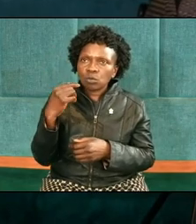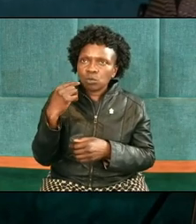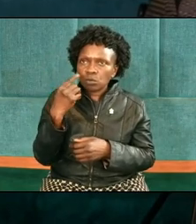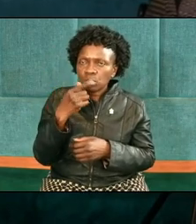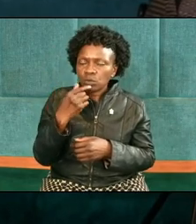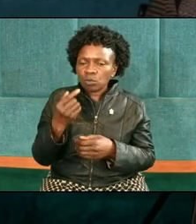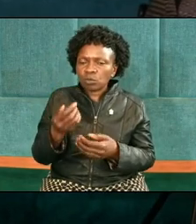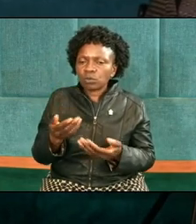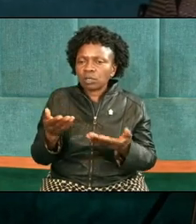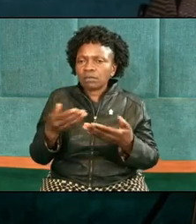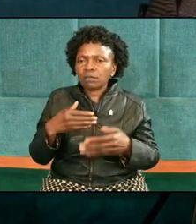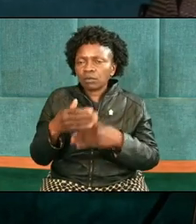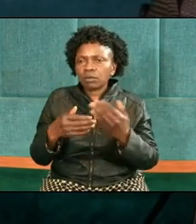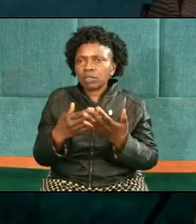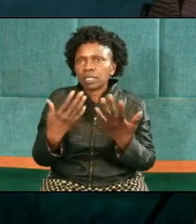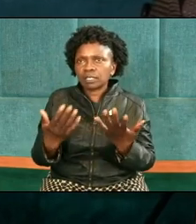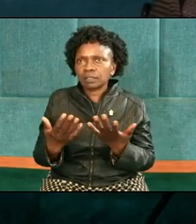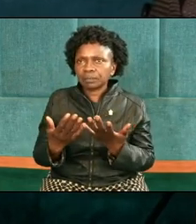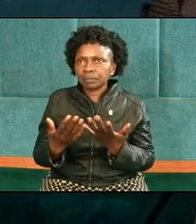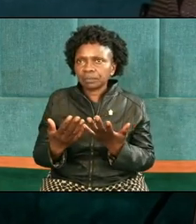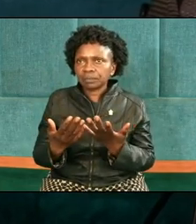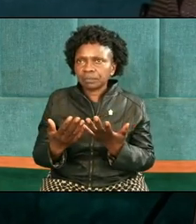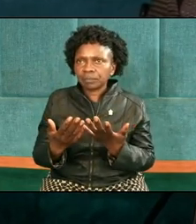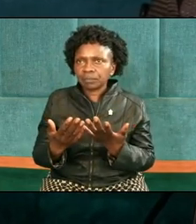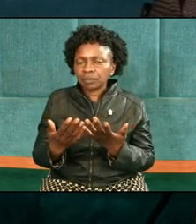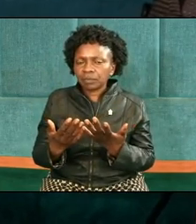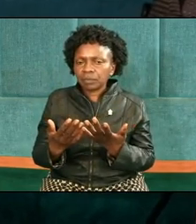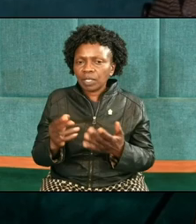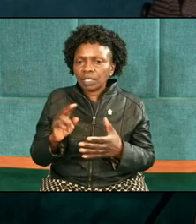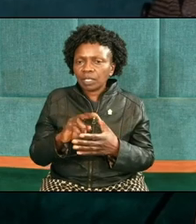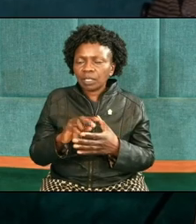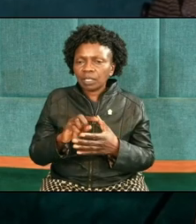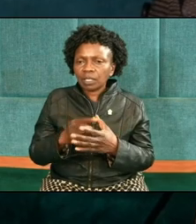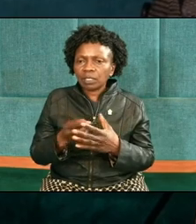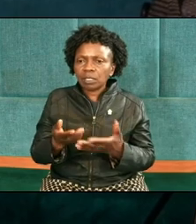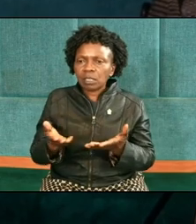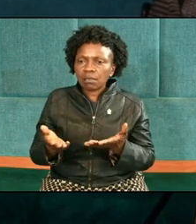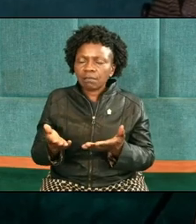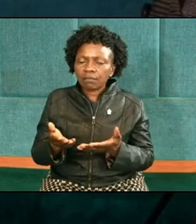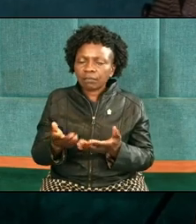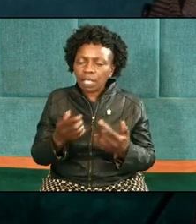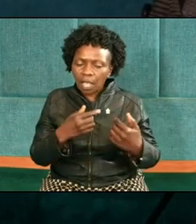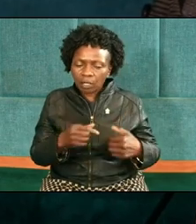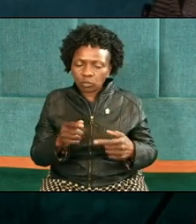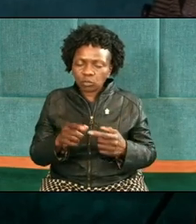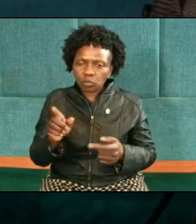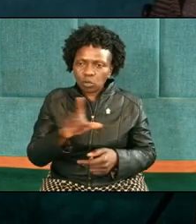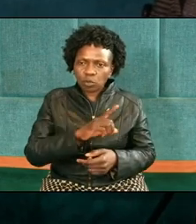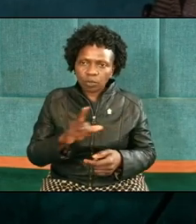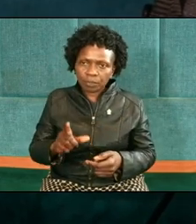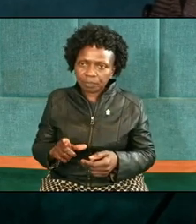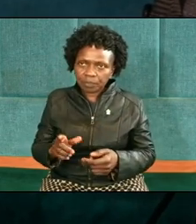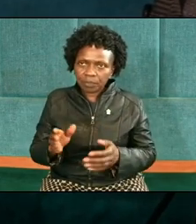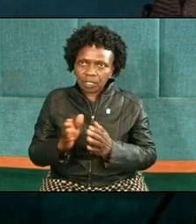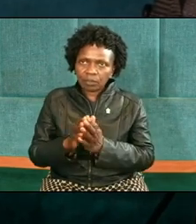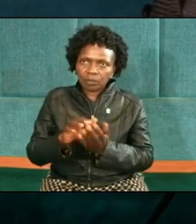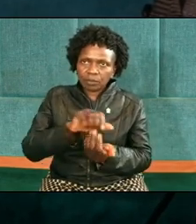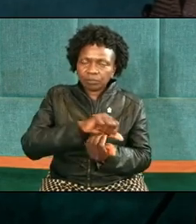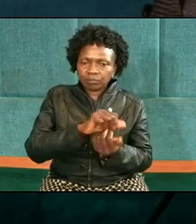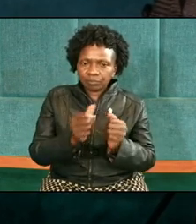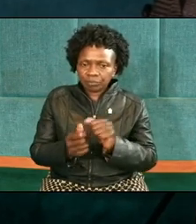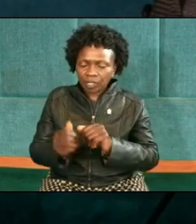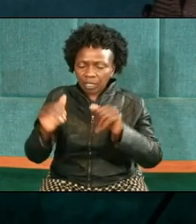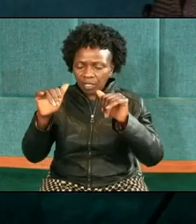of trouble. The lady gave her heart to the Lord. We get her baptized. She remains a